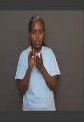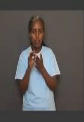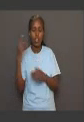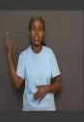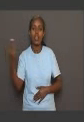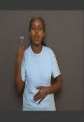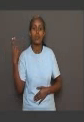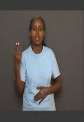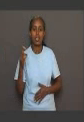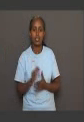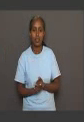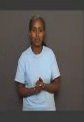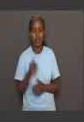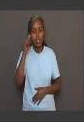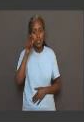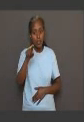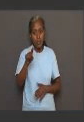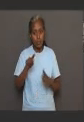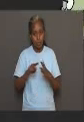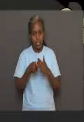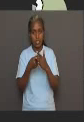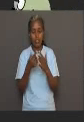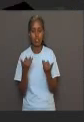them. You may get started.